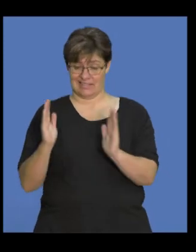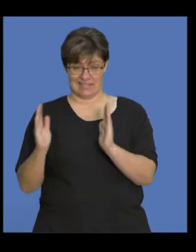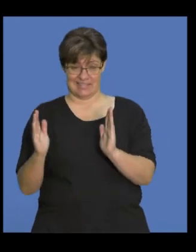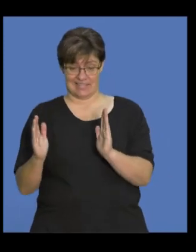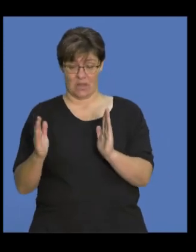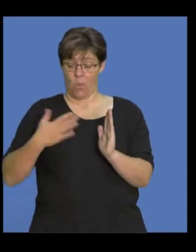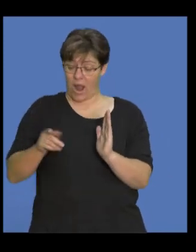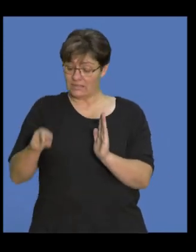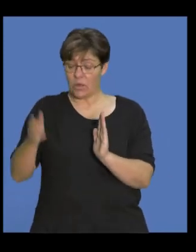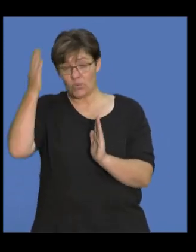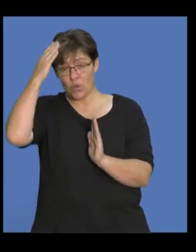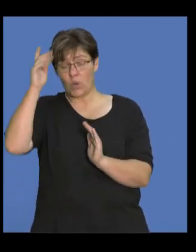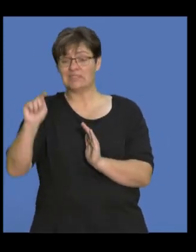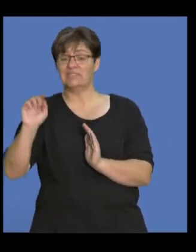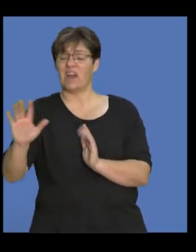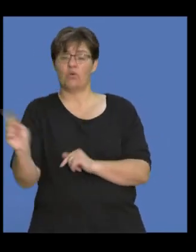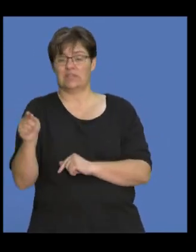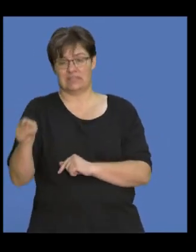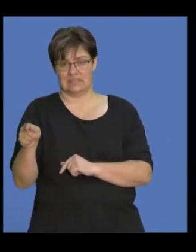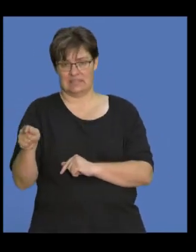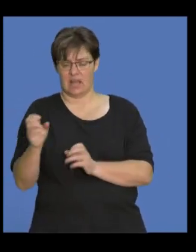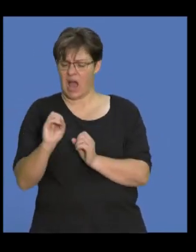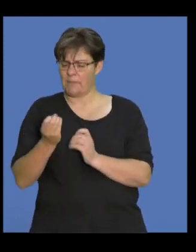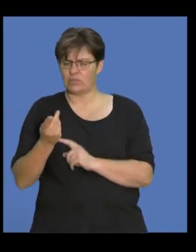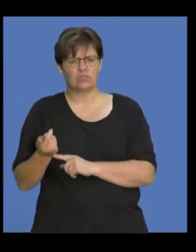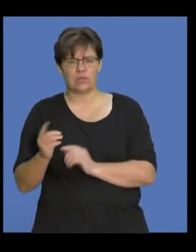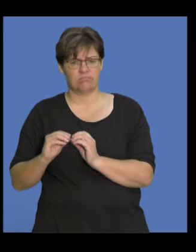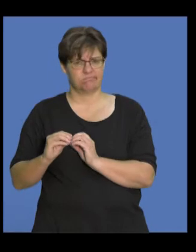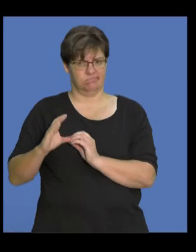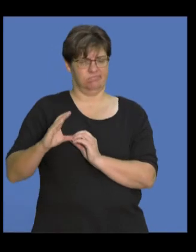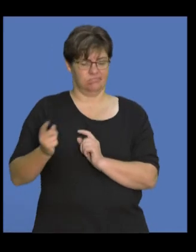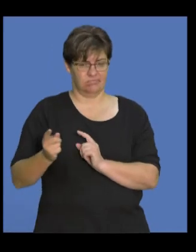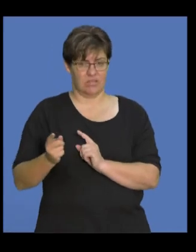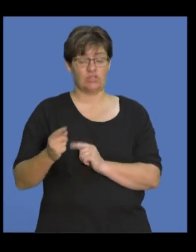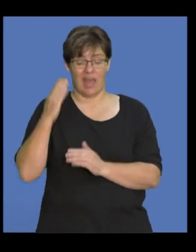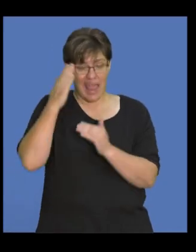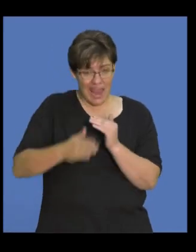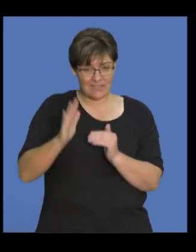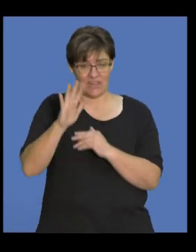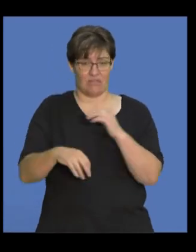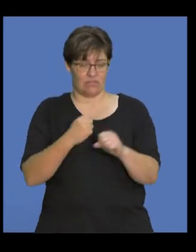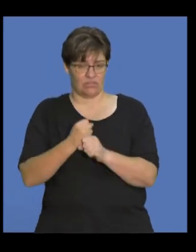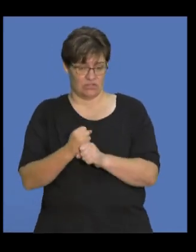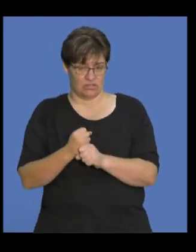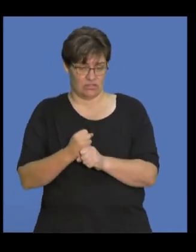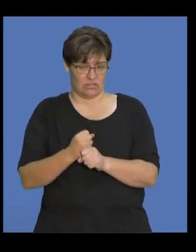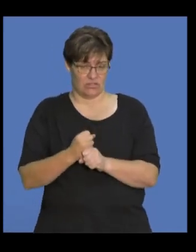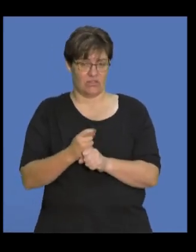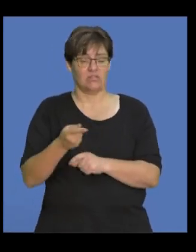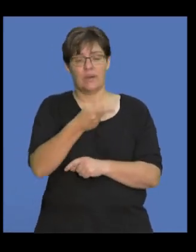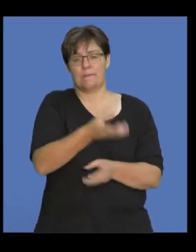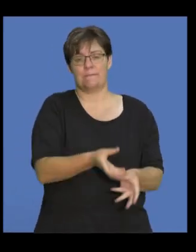how much we want to find at the end of the 3 years, meaning at the end of the duration of 5 years, how much